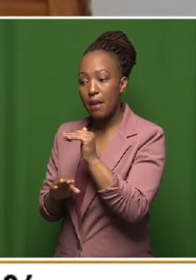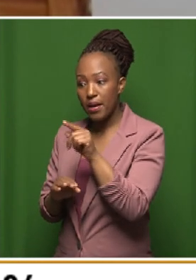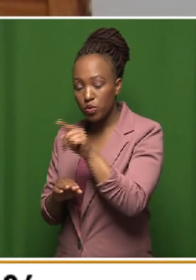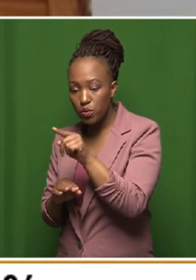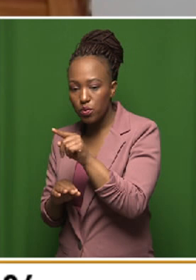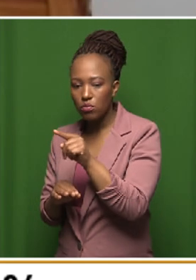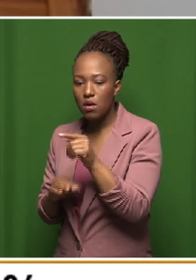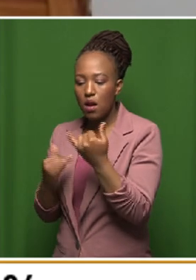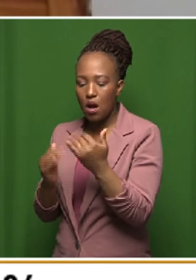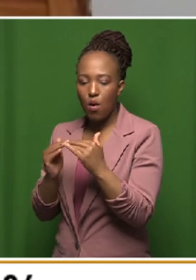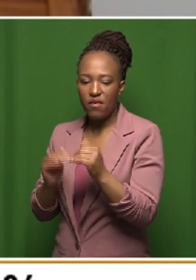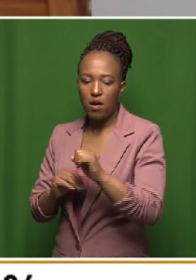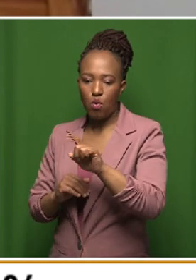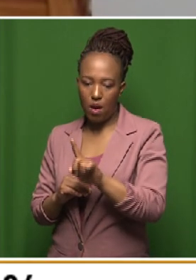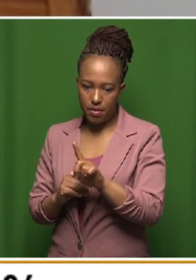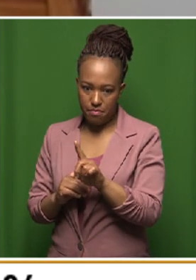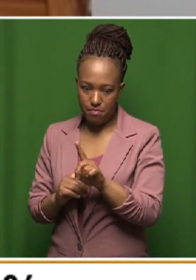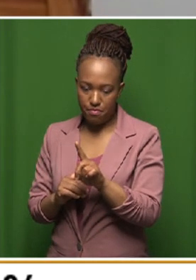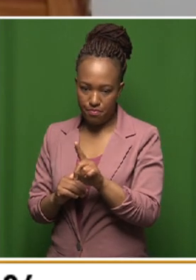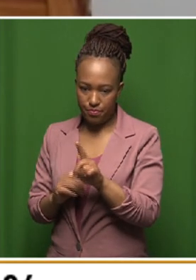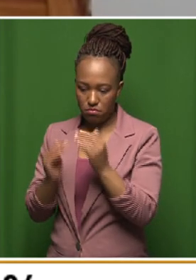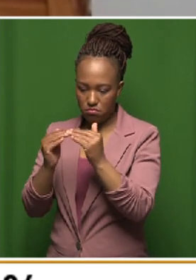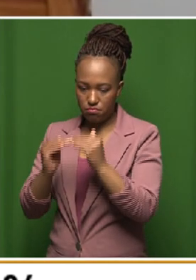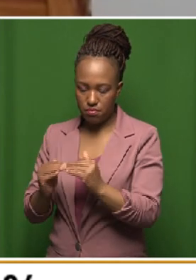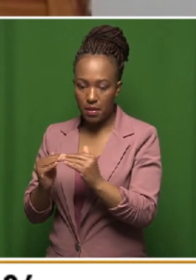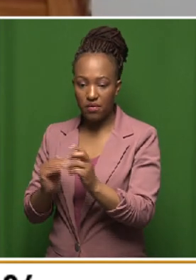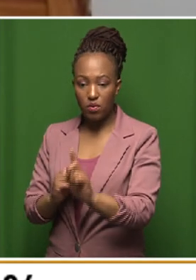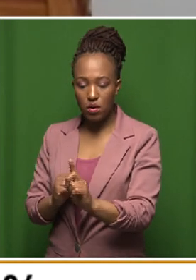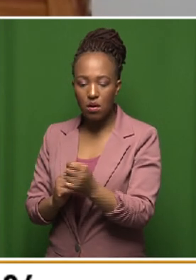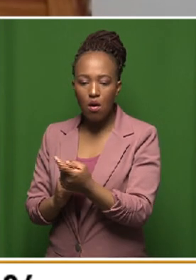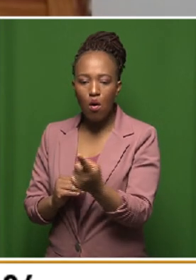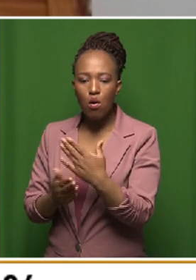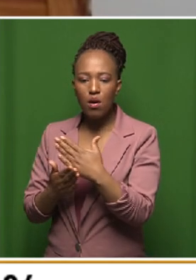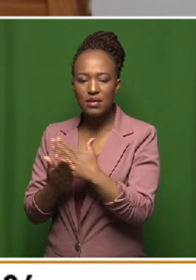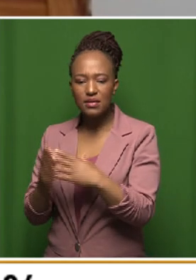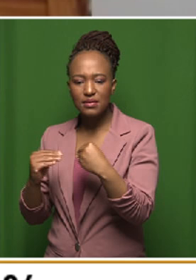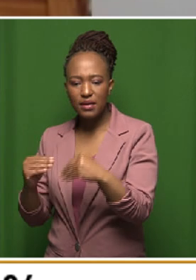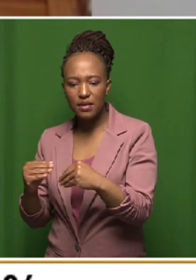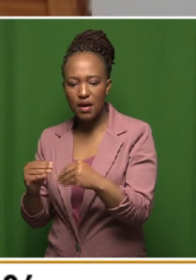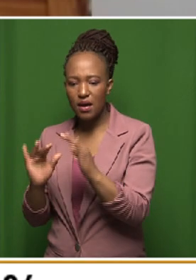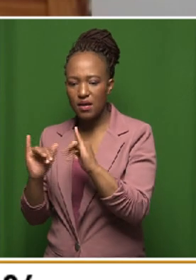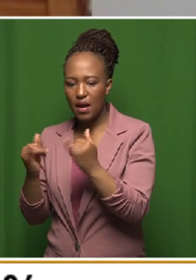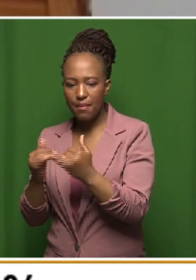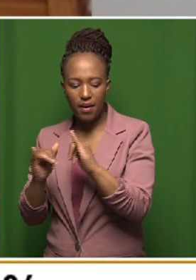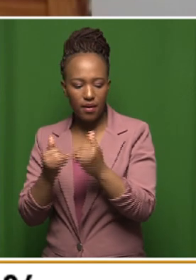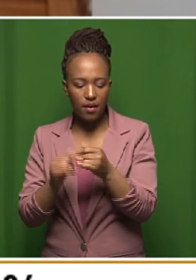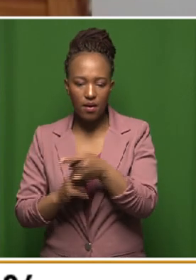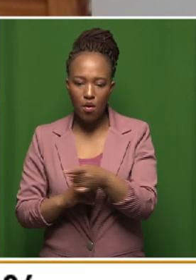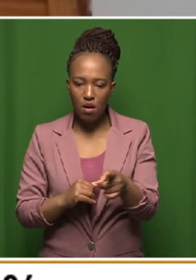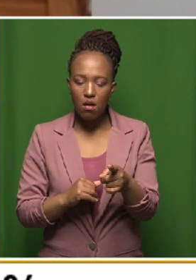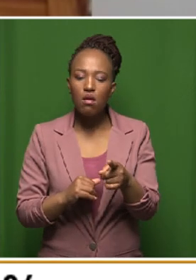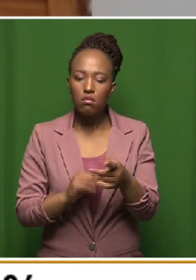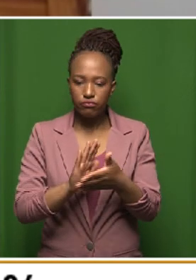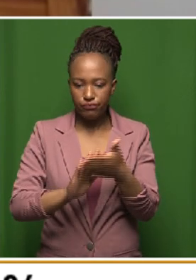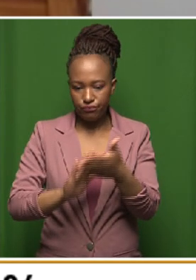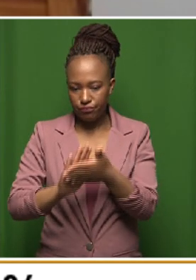moved to level 1, and basically, most sectors, if not all sectors, are now operational, albeit it's slowly to get